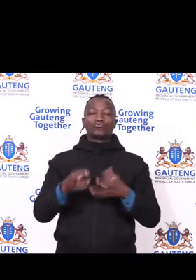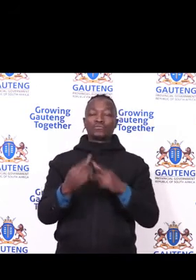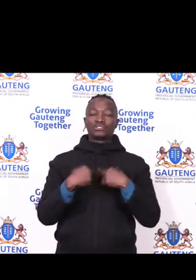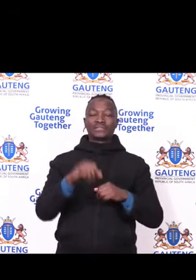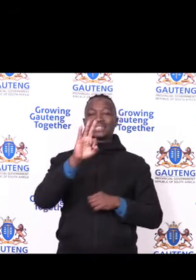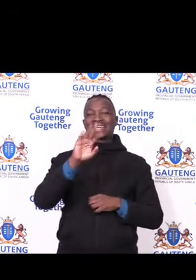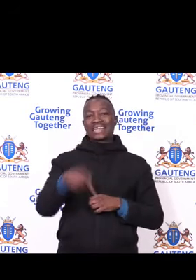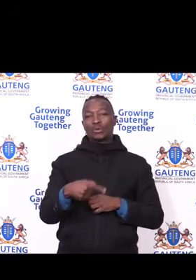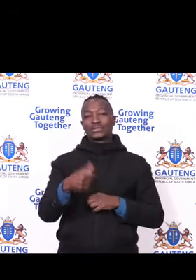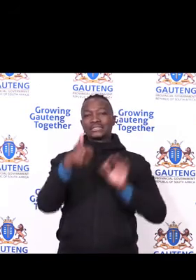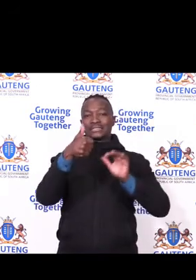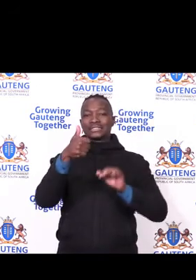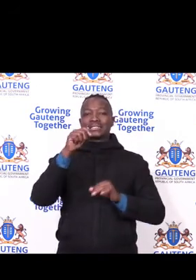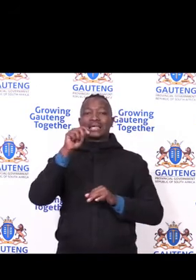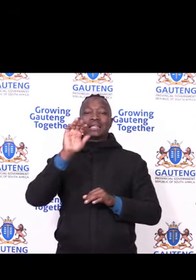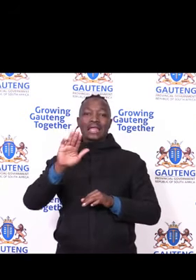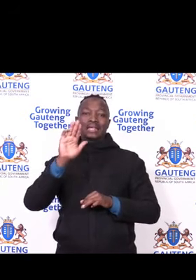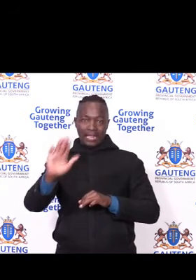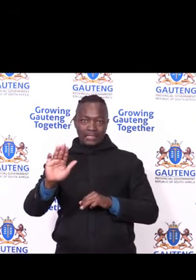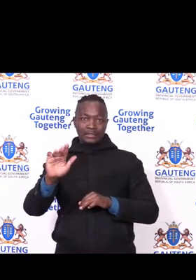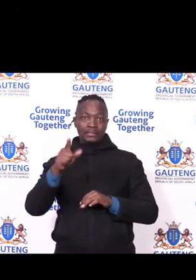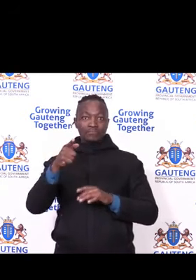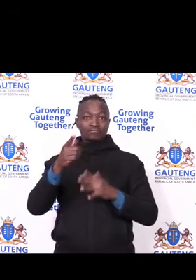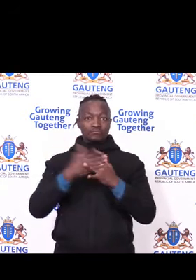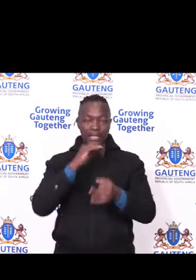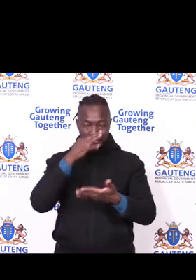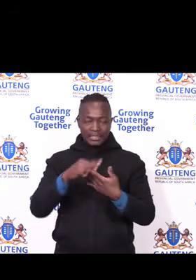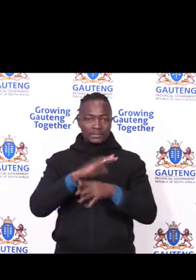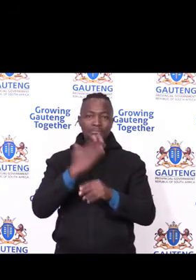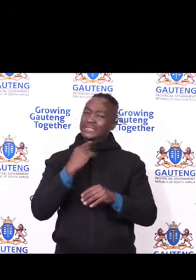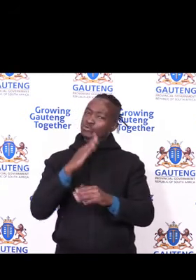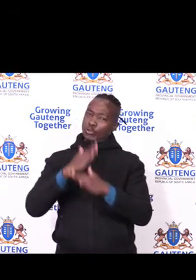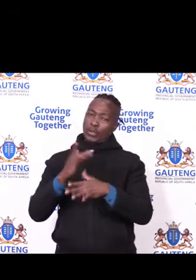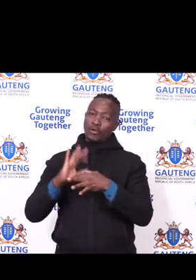3,699 applications. Of the 3,699 applications,